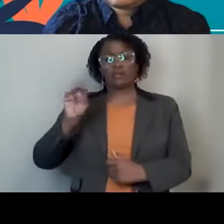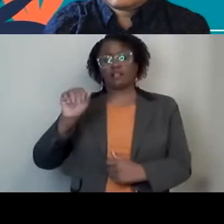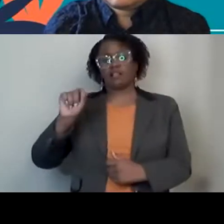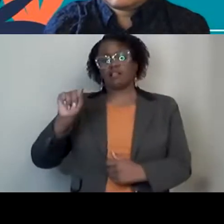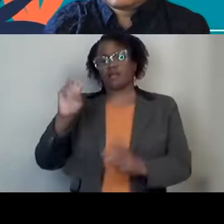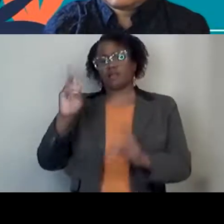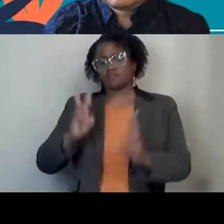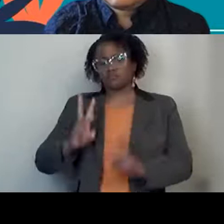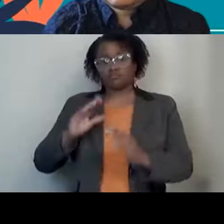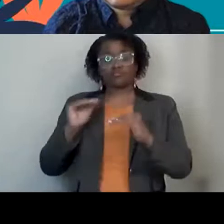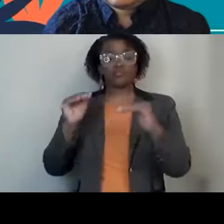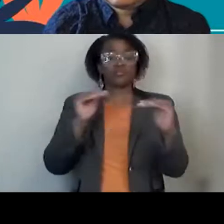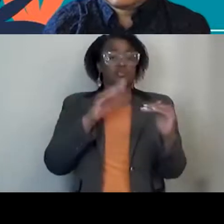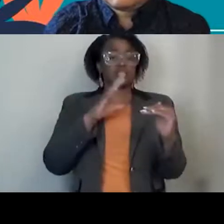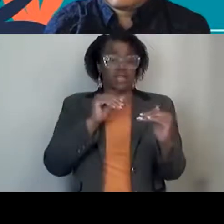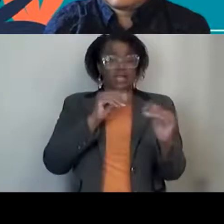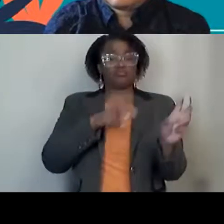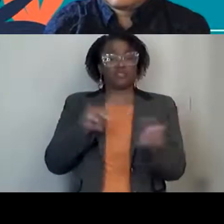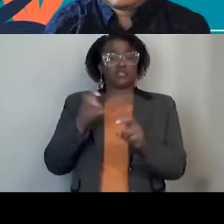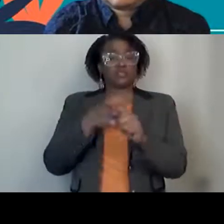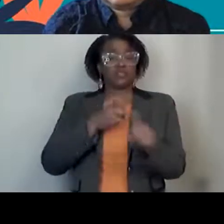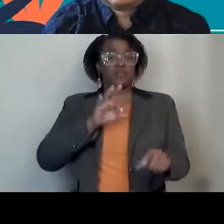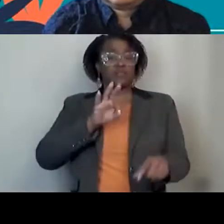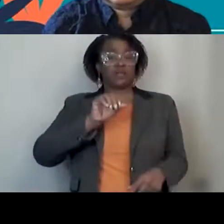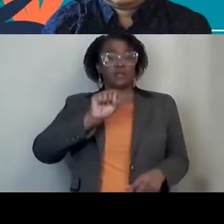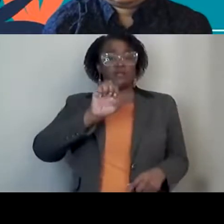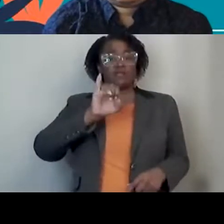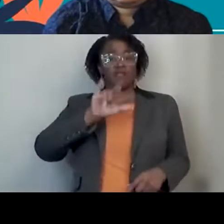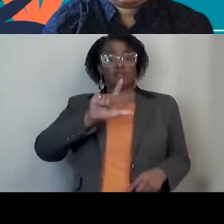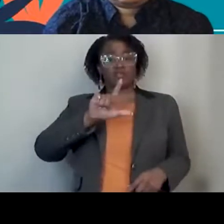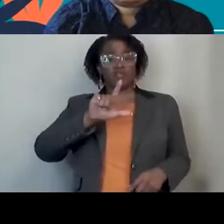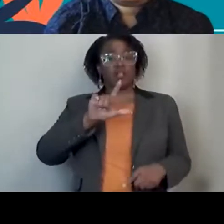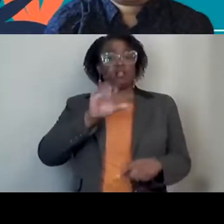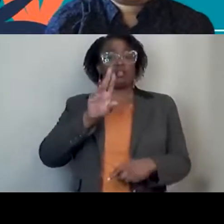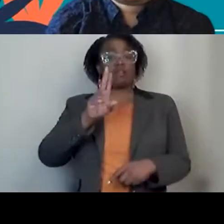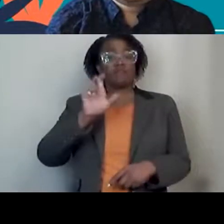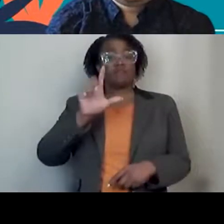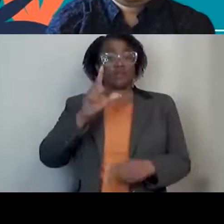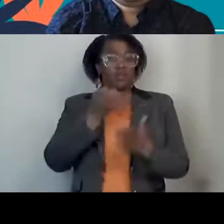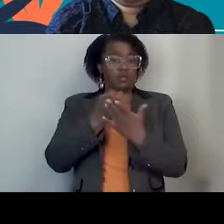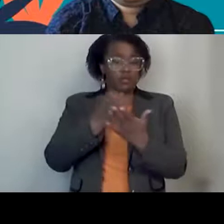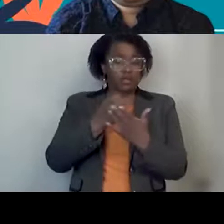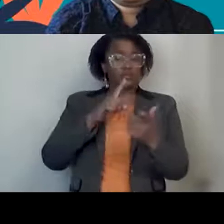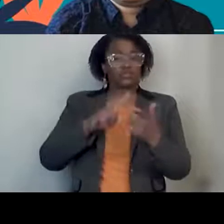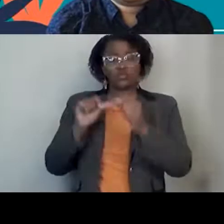sustainable communities, and a just transition from a fossil fuel economy to a sustainable and decolonial